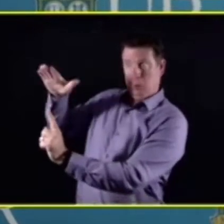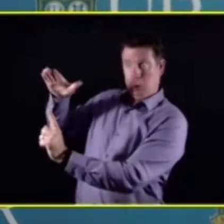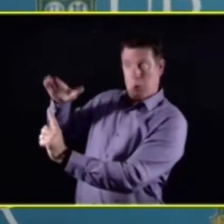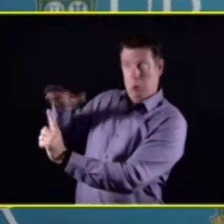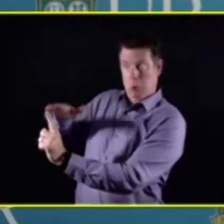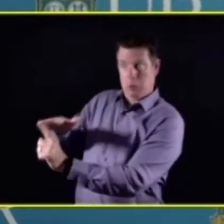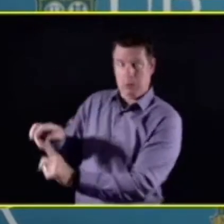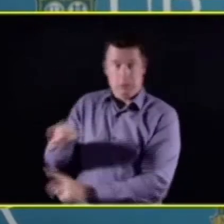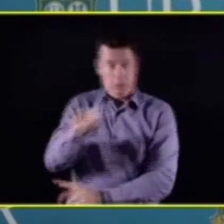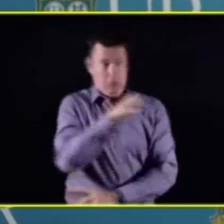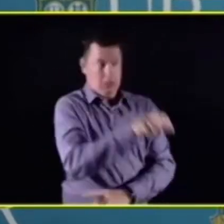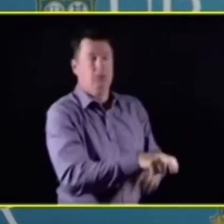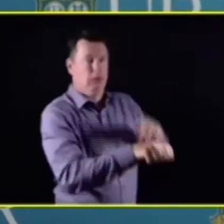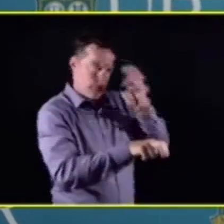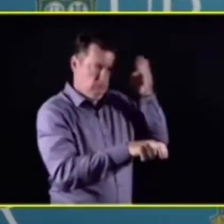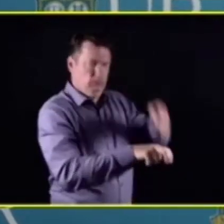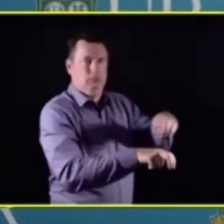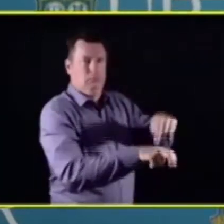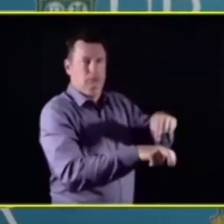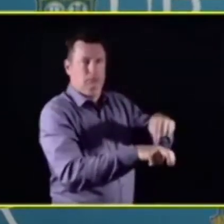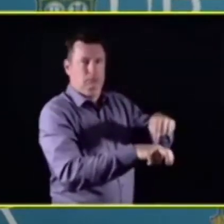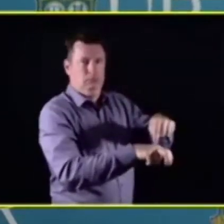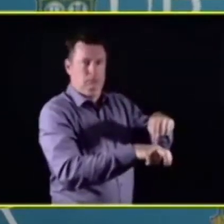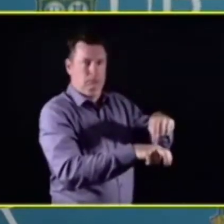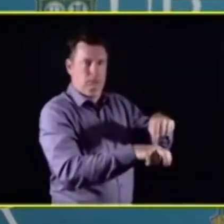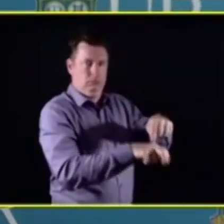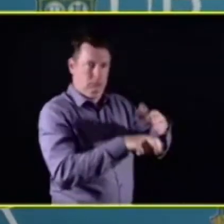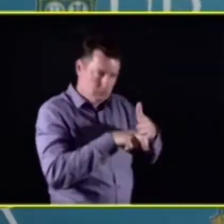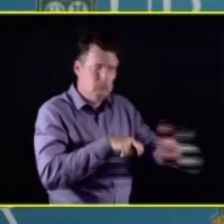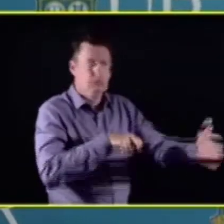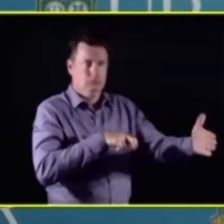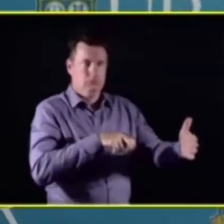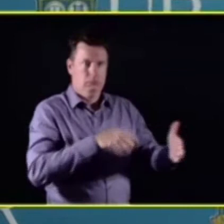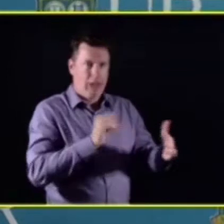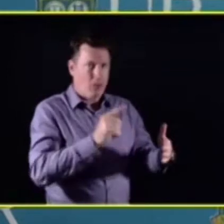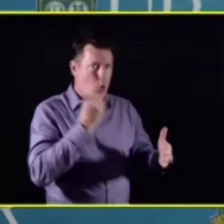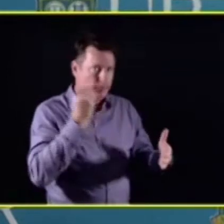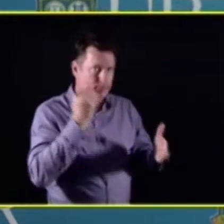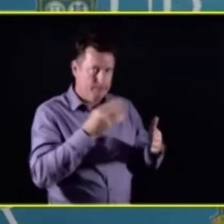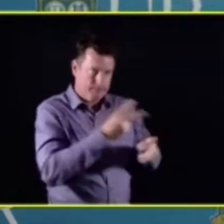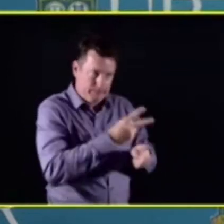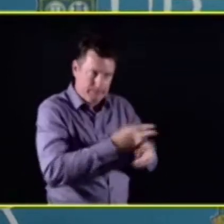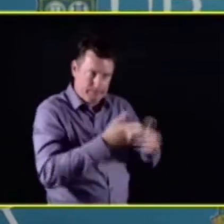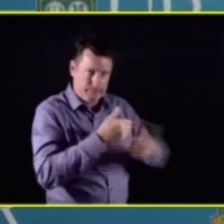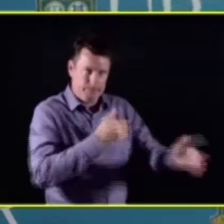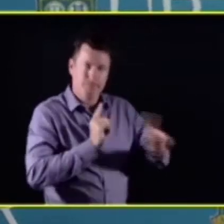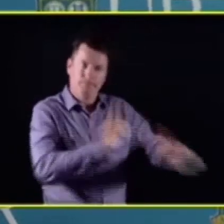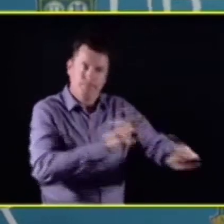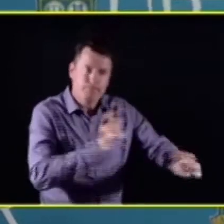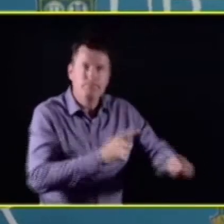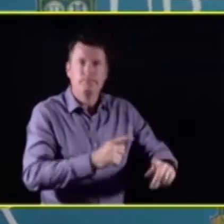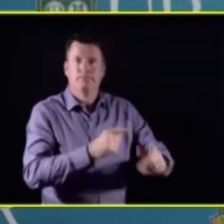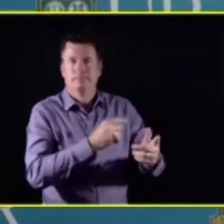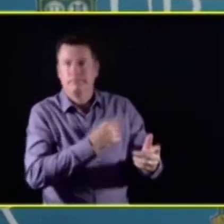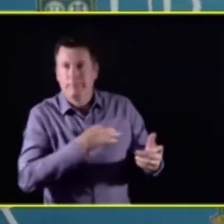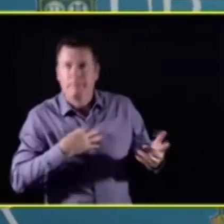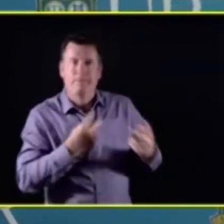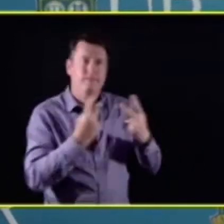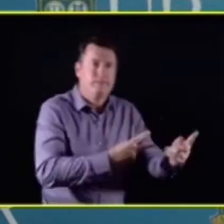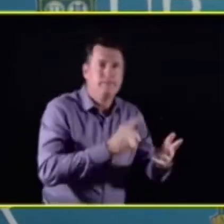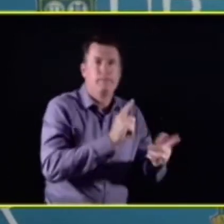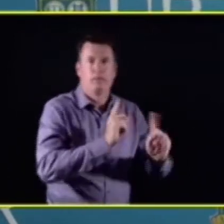gets continued care at home through UR Medicine Home Care. That's always nursing, but also includes physical